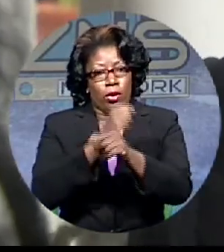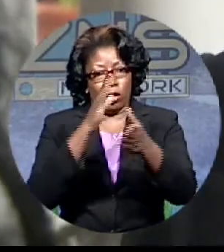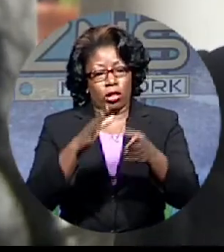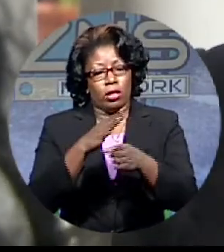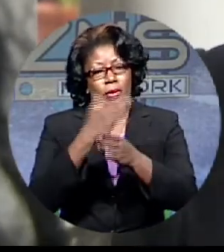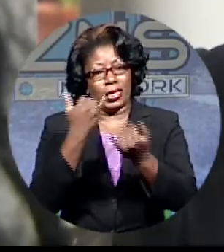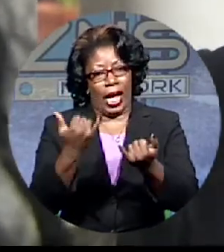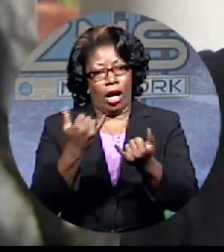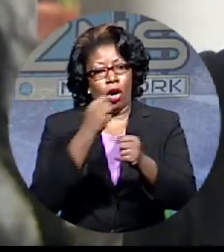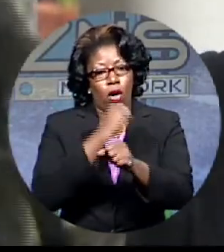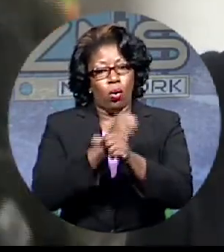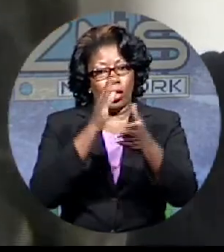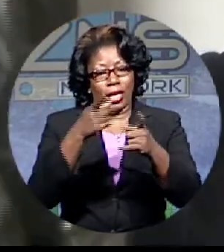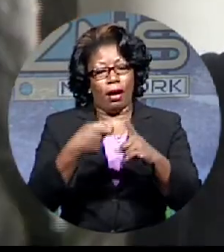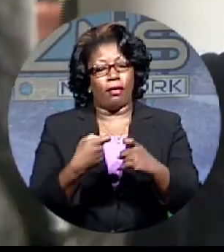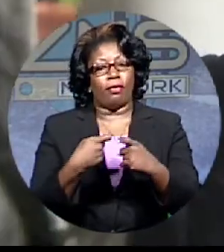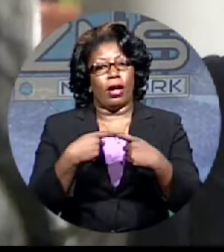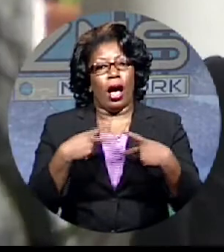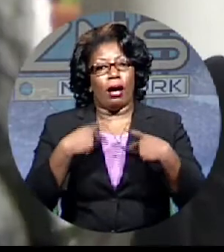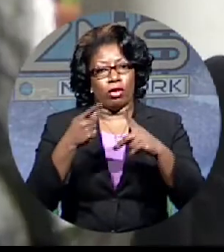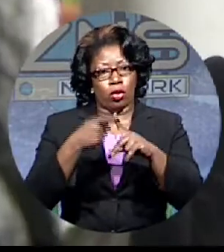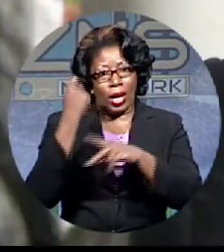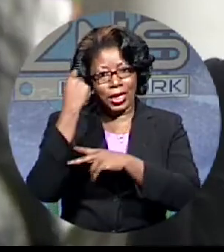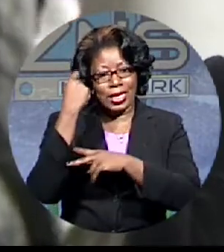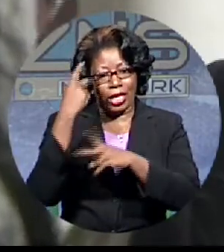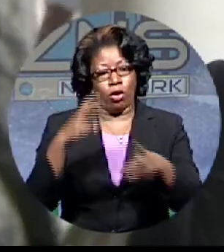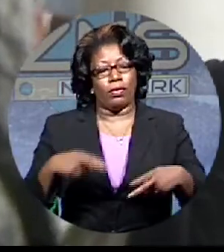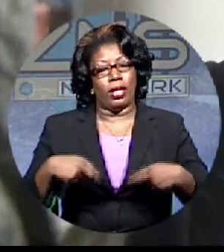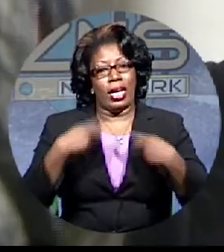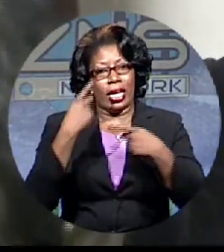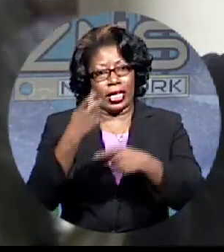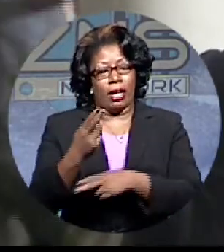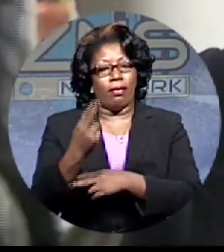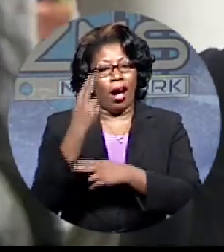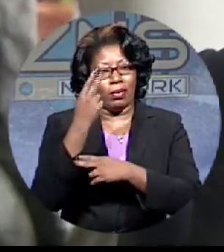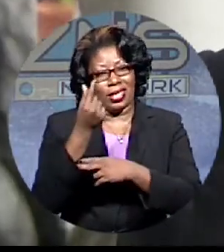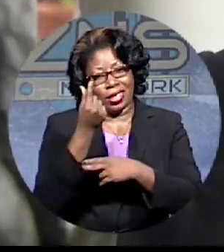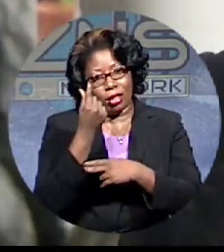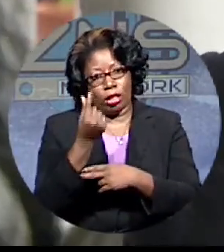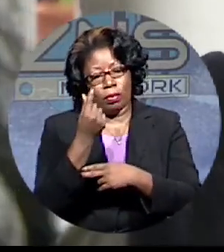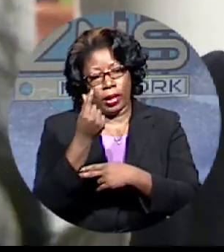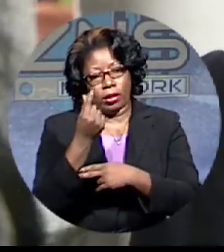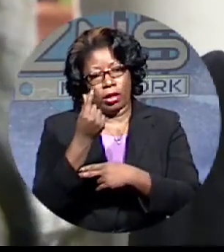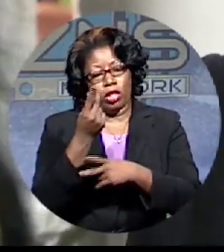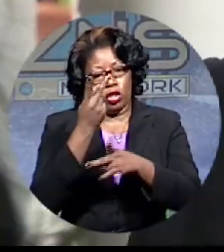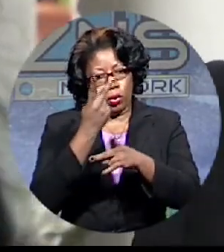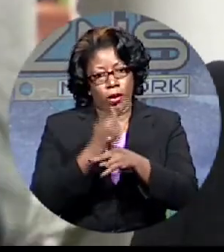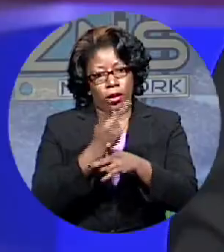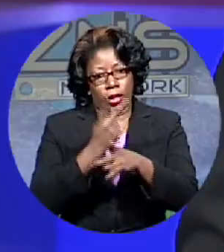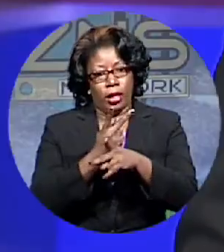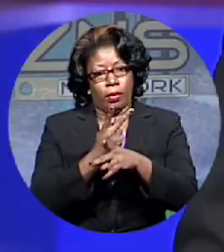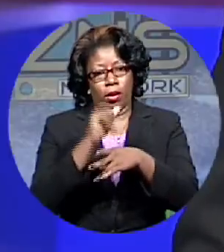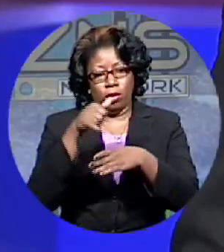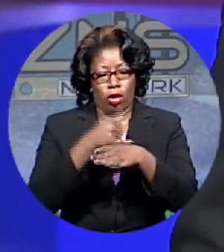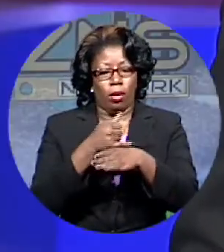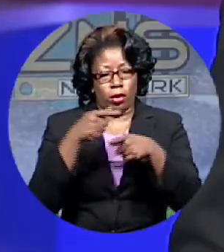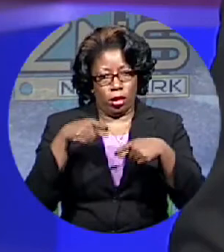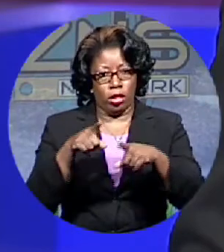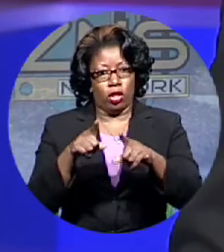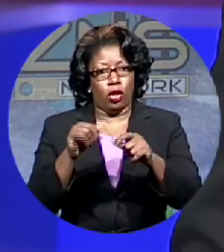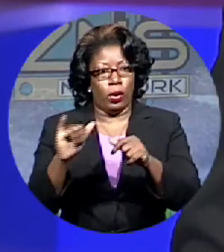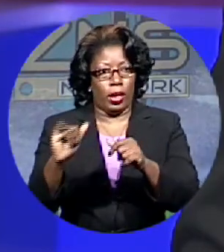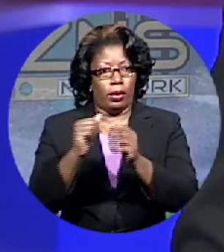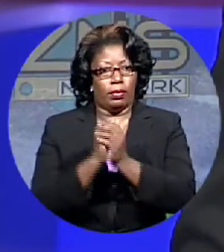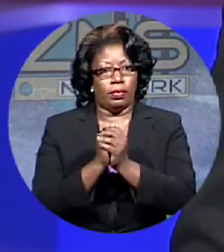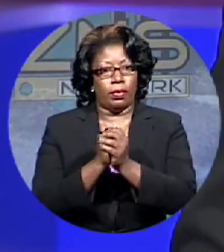that there are times when they just have to give up a little in order to keep the bigger picture going. Minister Gibson says